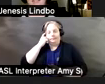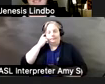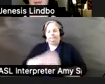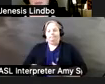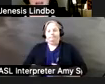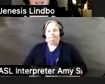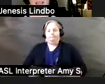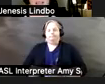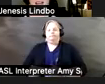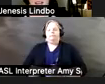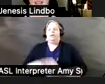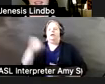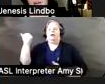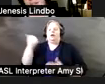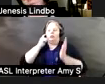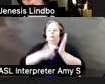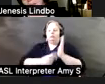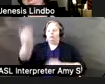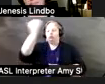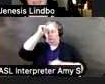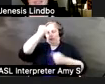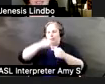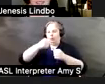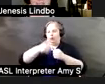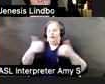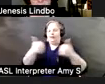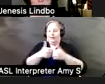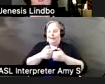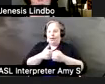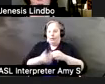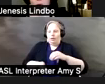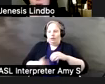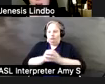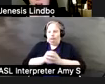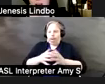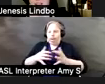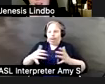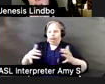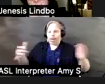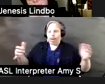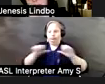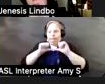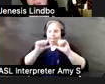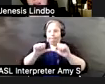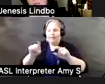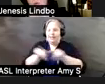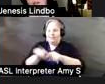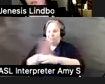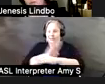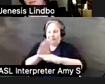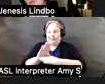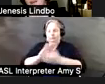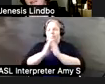Other thing to keep in mind is that gaming is growing, continuing to grow as an industry and become